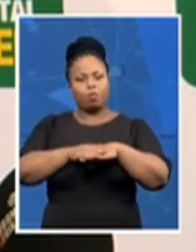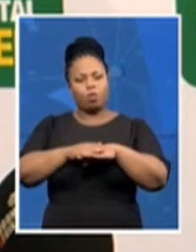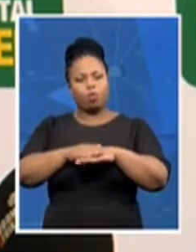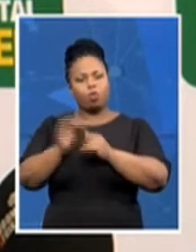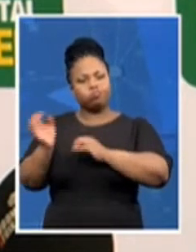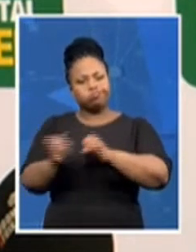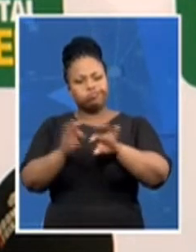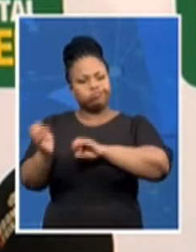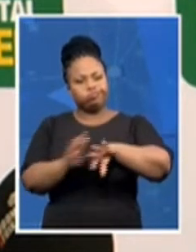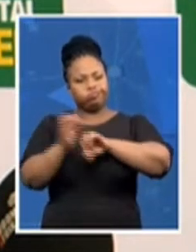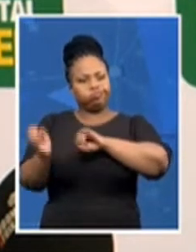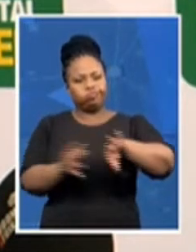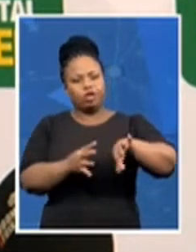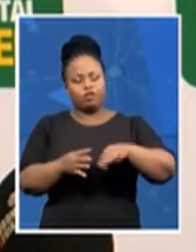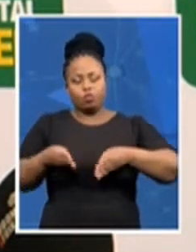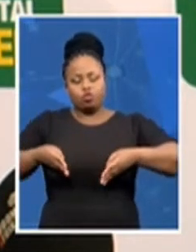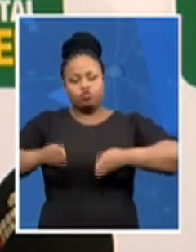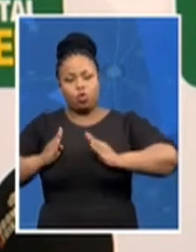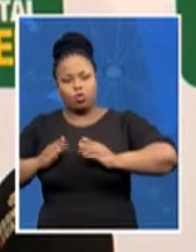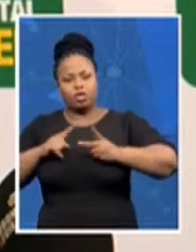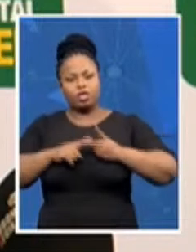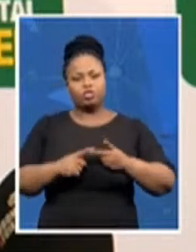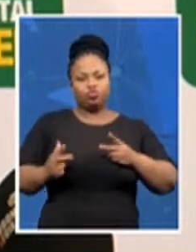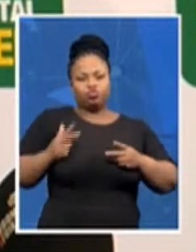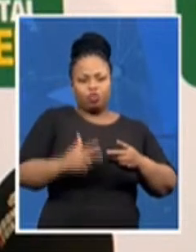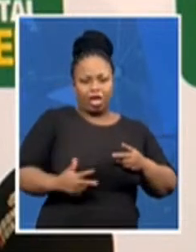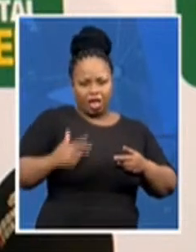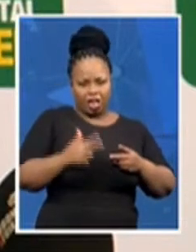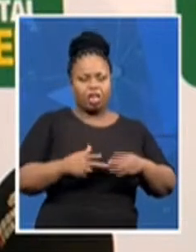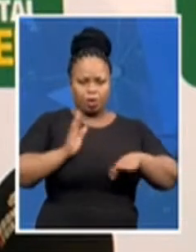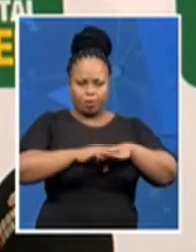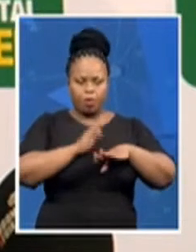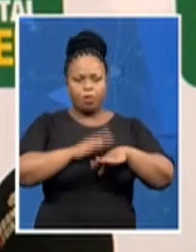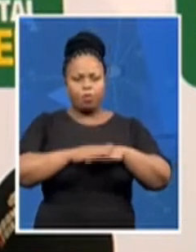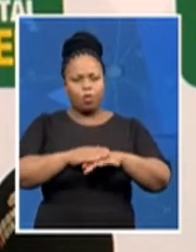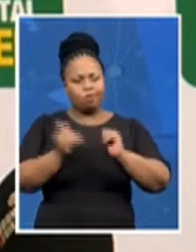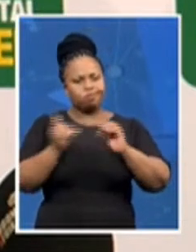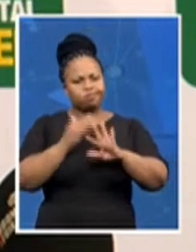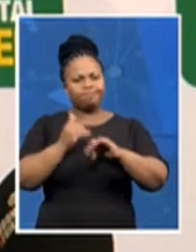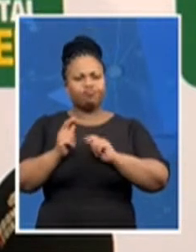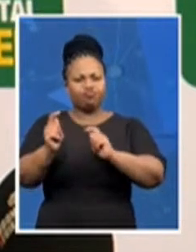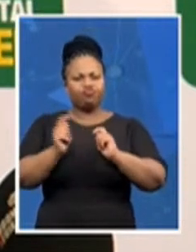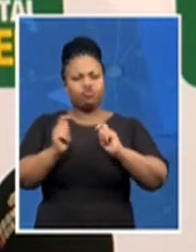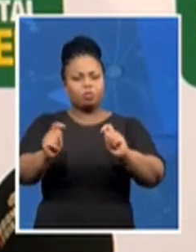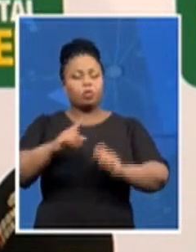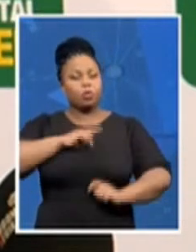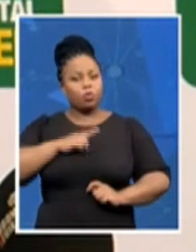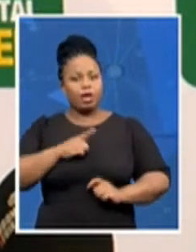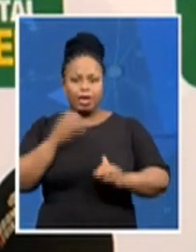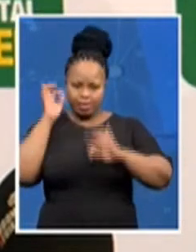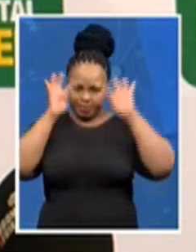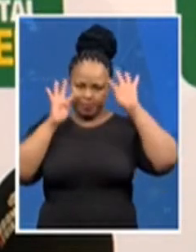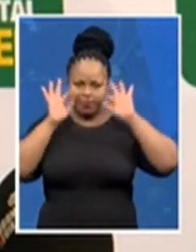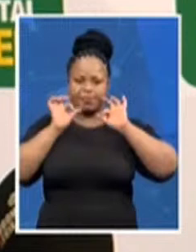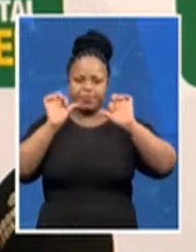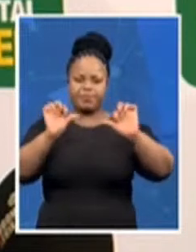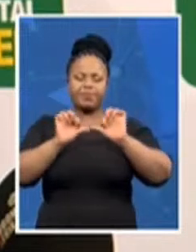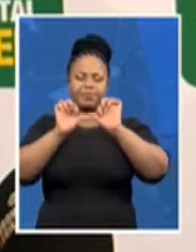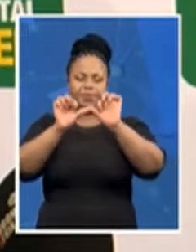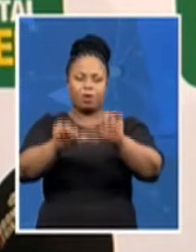rail. This initiative will increase efficiencies and drive down the cost of business in an